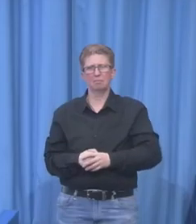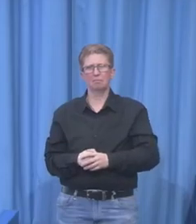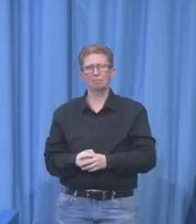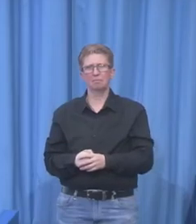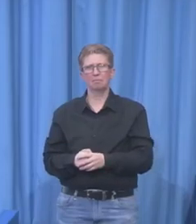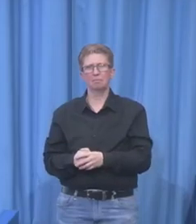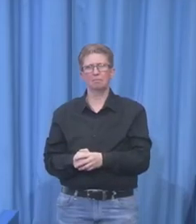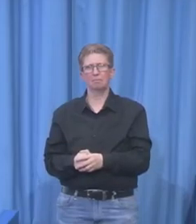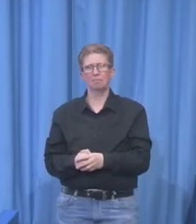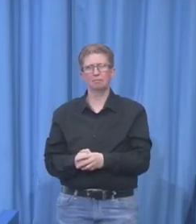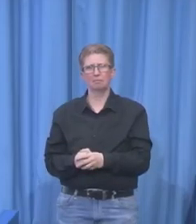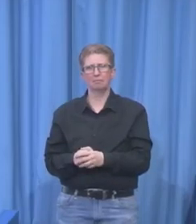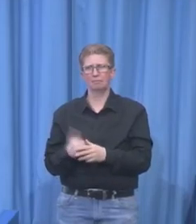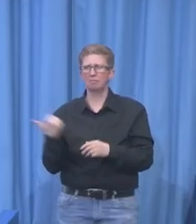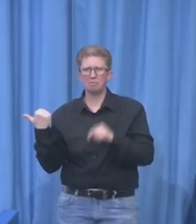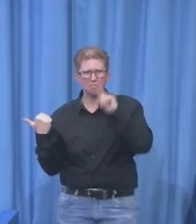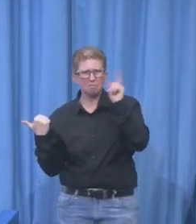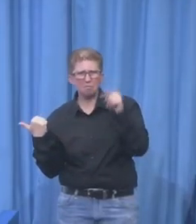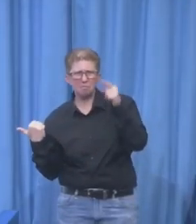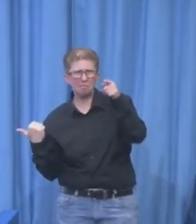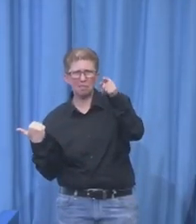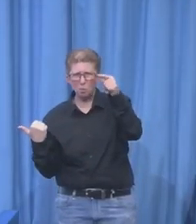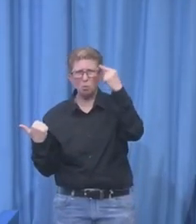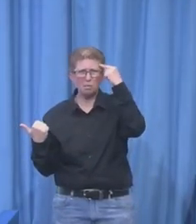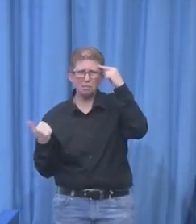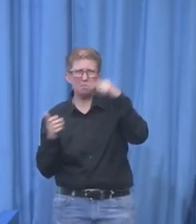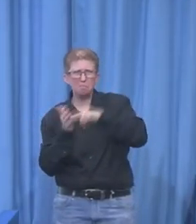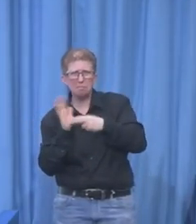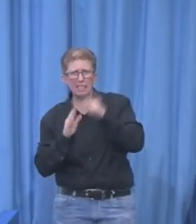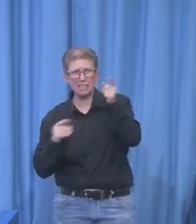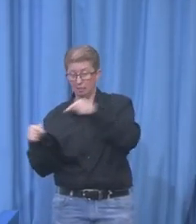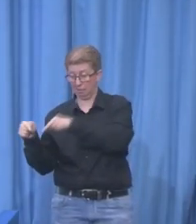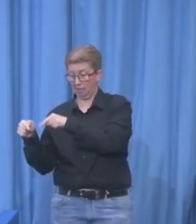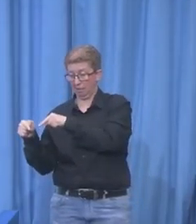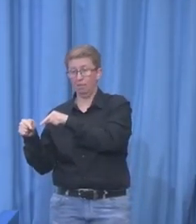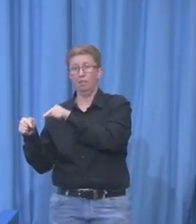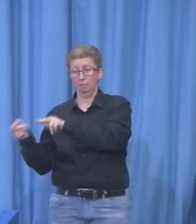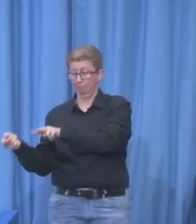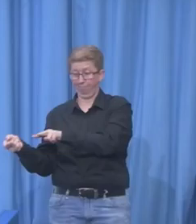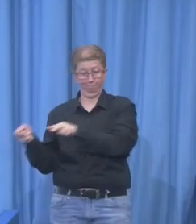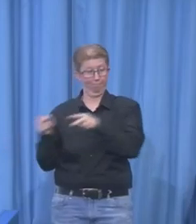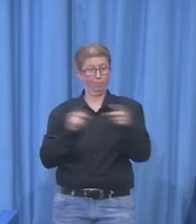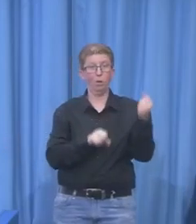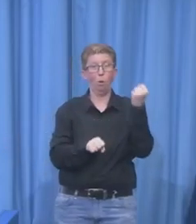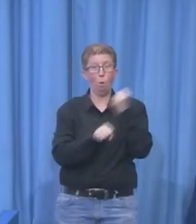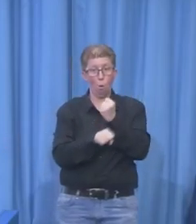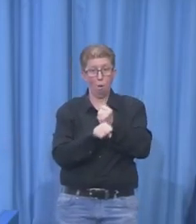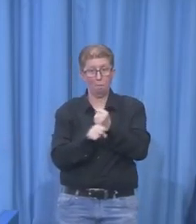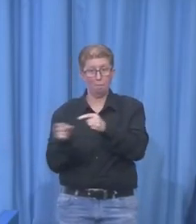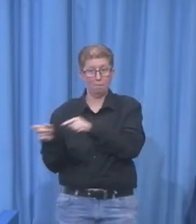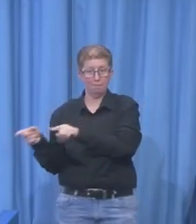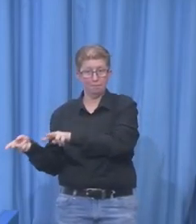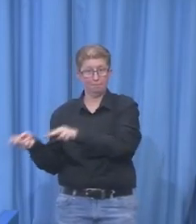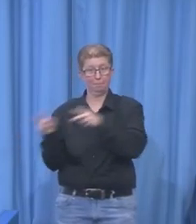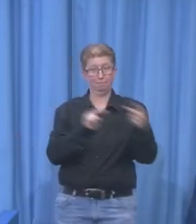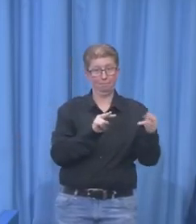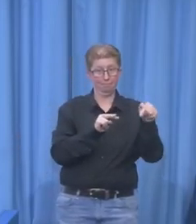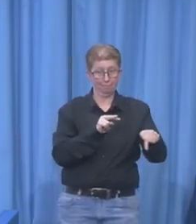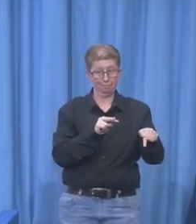Yeah. Yes. Yeah. From CARE's perspective, we're in year four. I think I said this earlier. Year one, we had